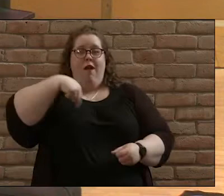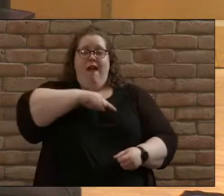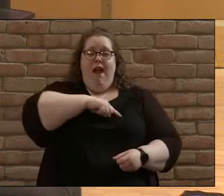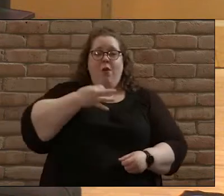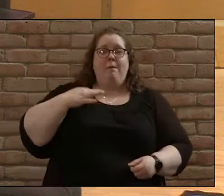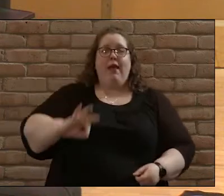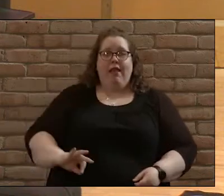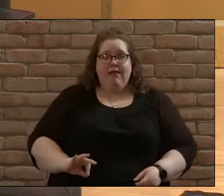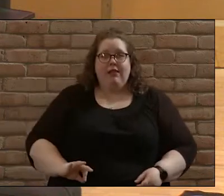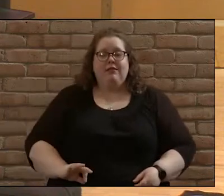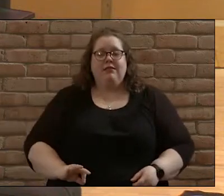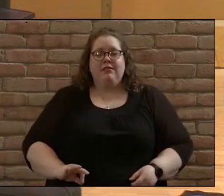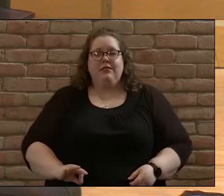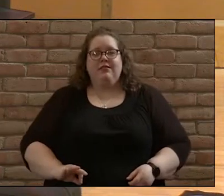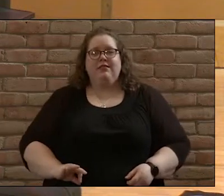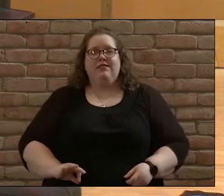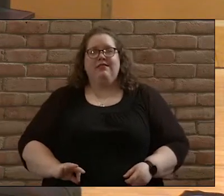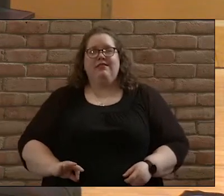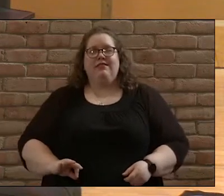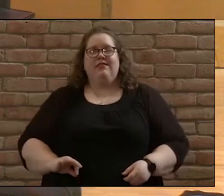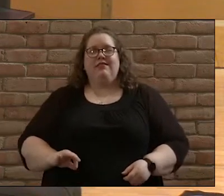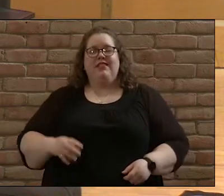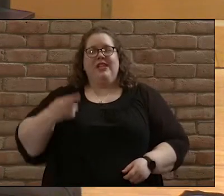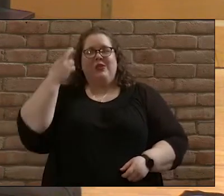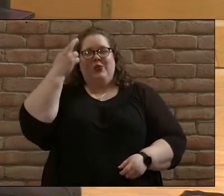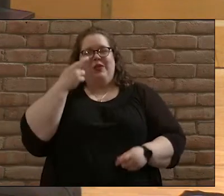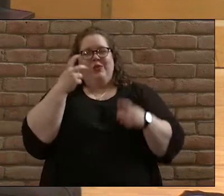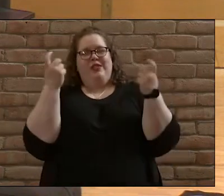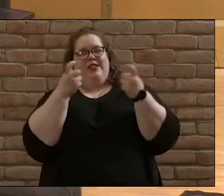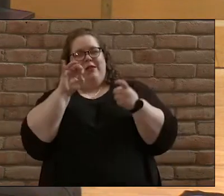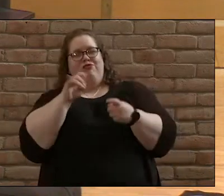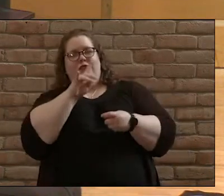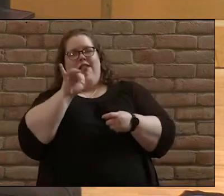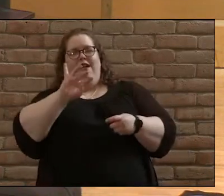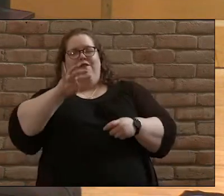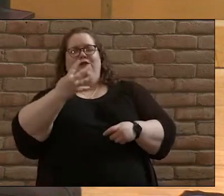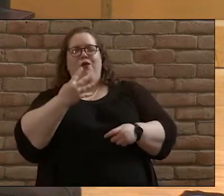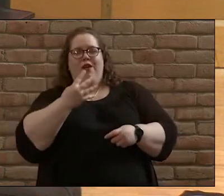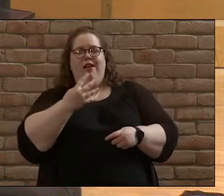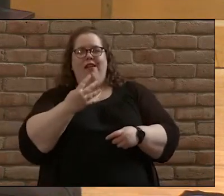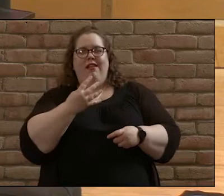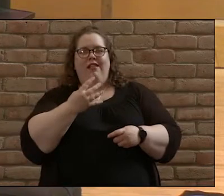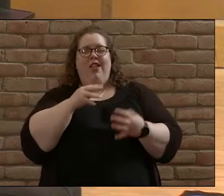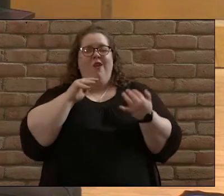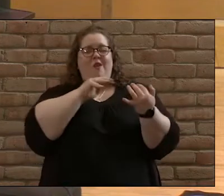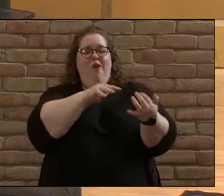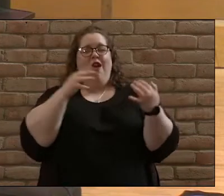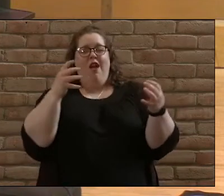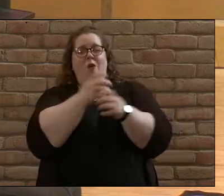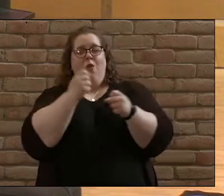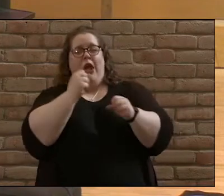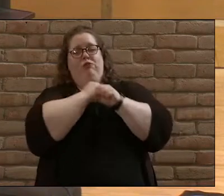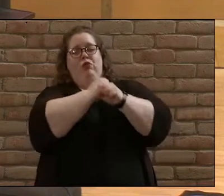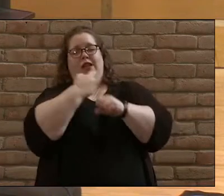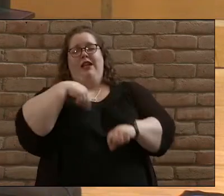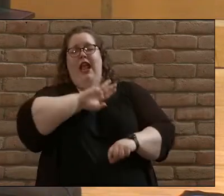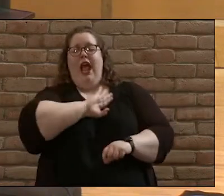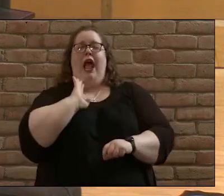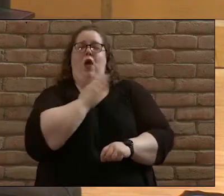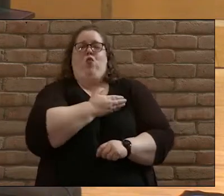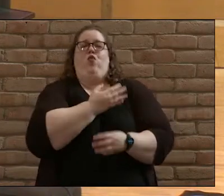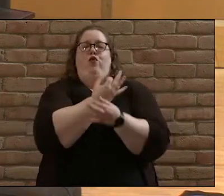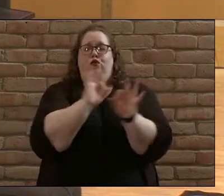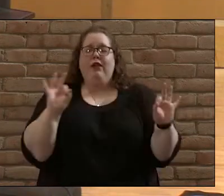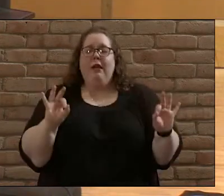defend our freedom. So friends, that is something that we should absolutely celebrate. It